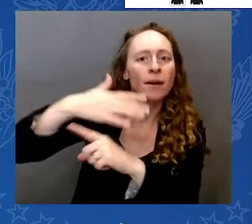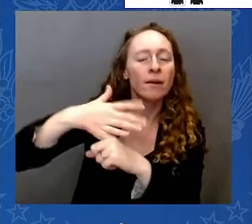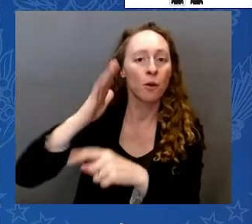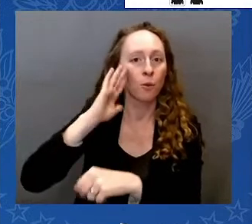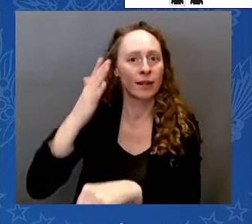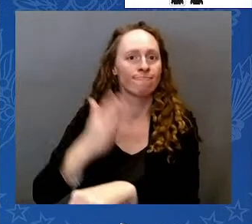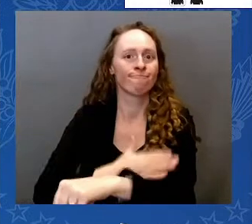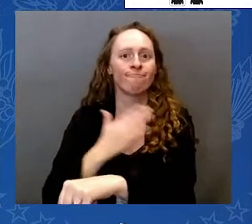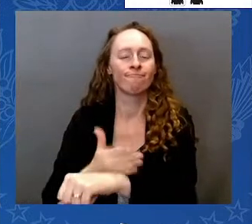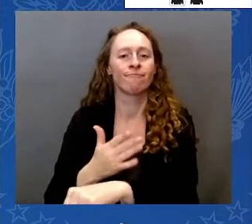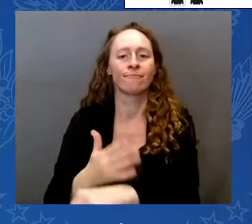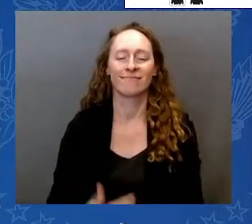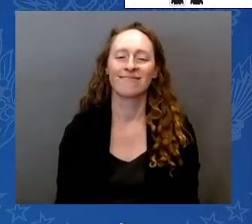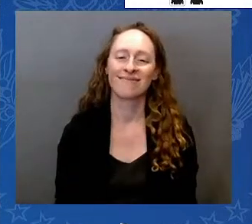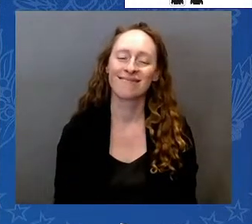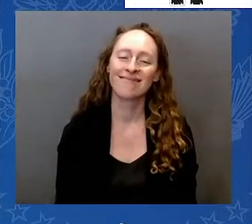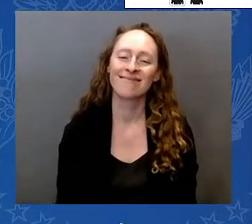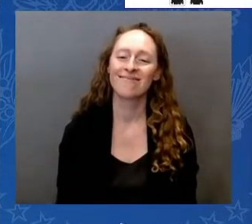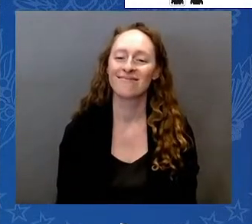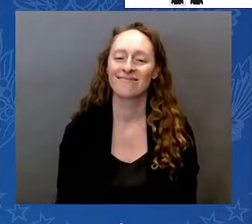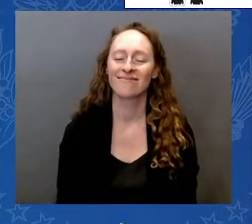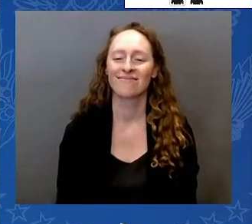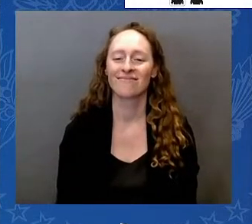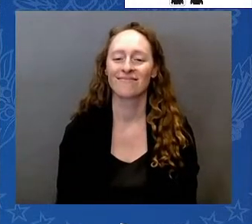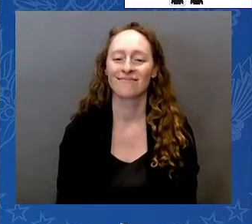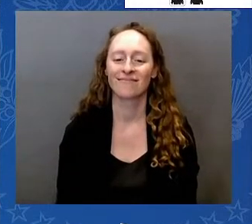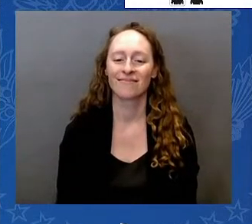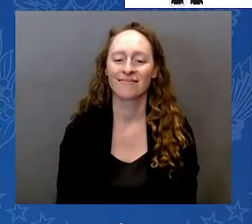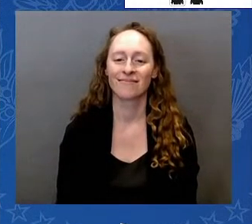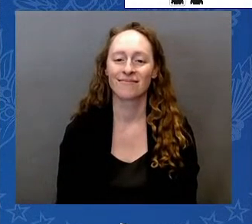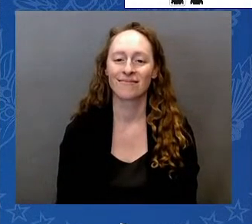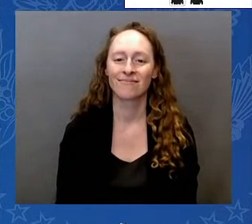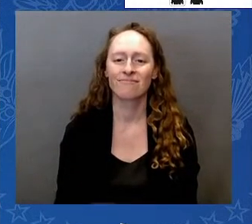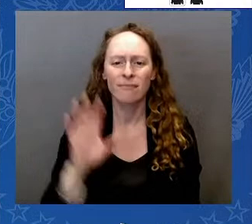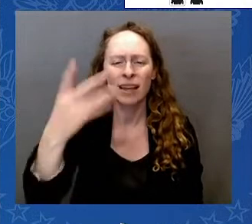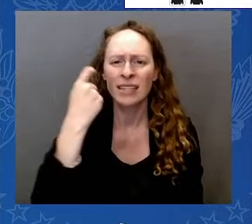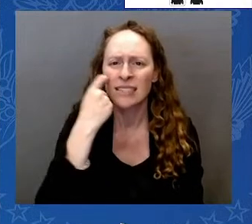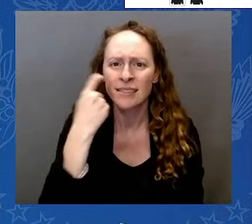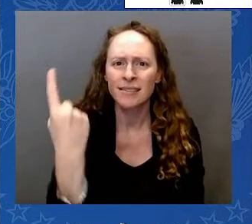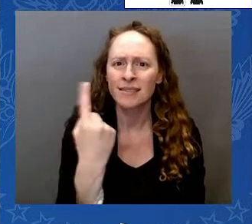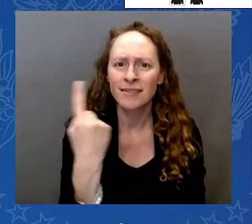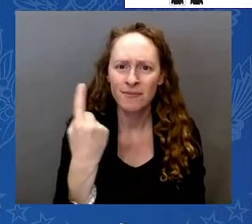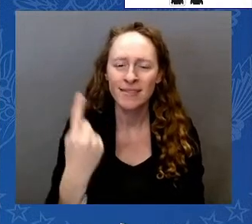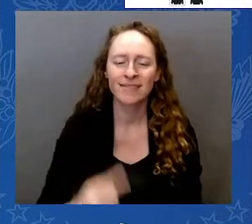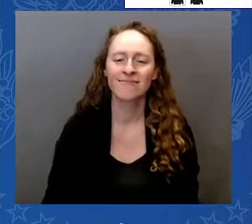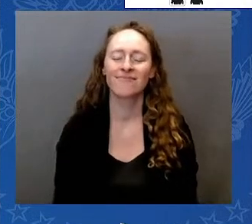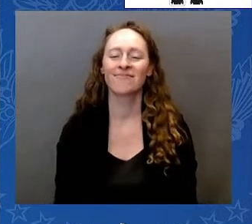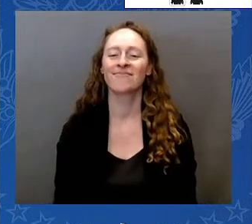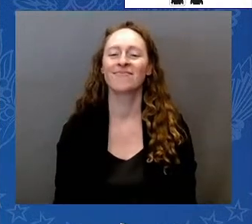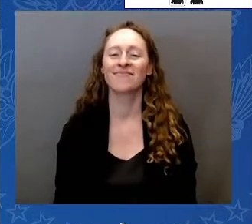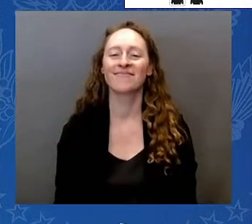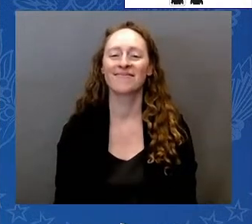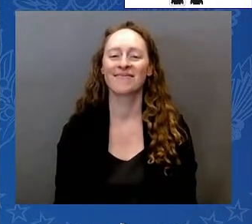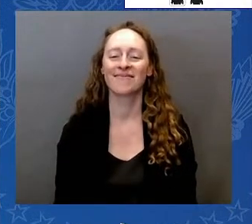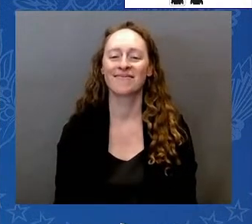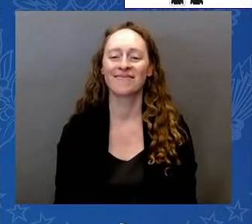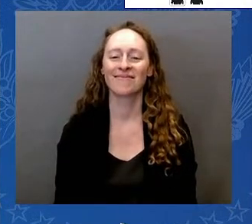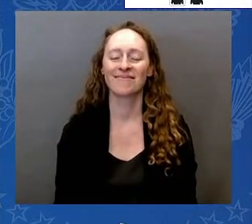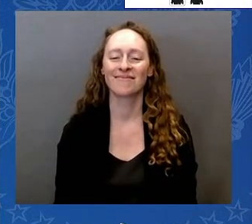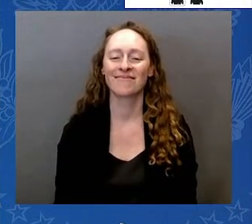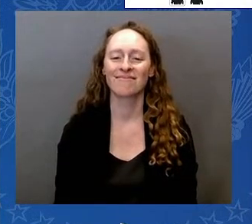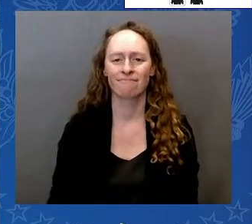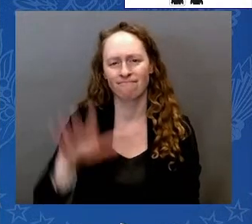publication yesterday from the industry. That's generating $1.7 billion in